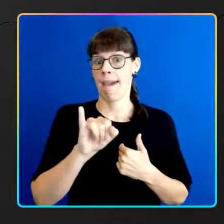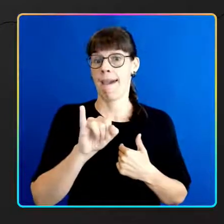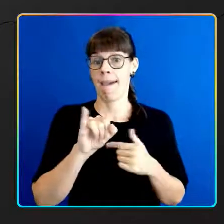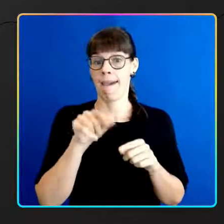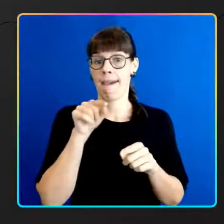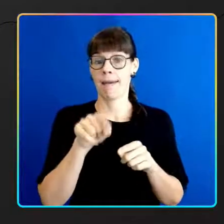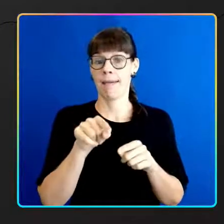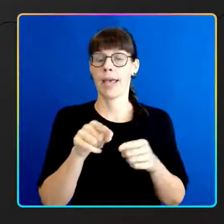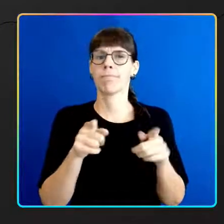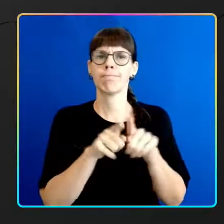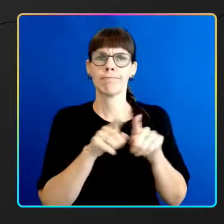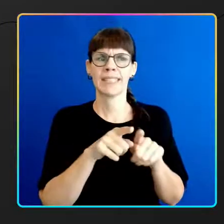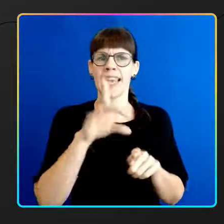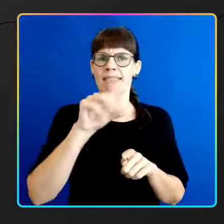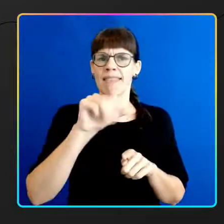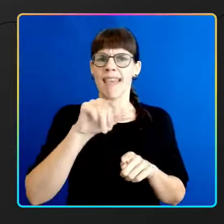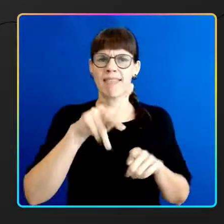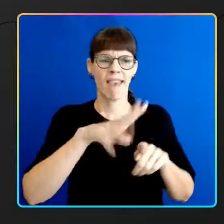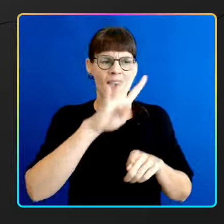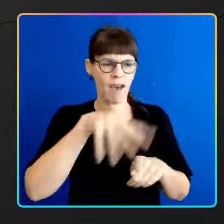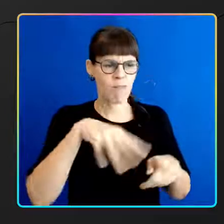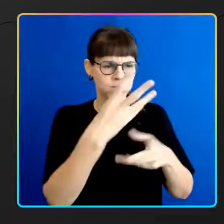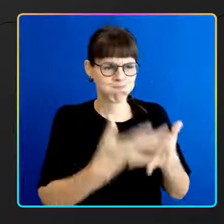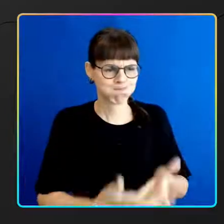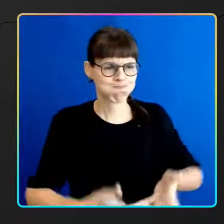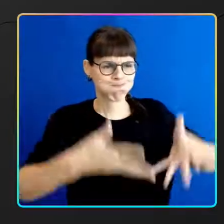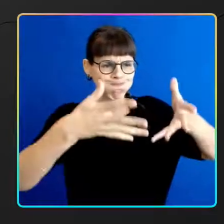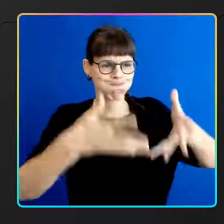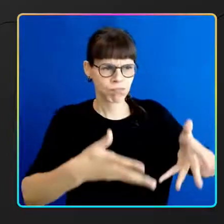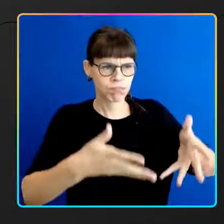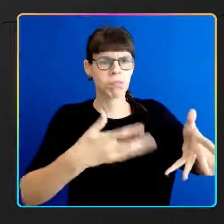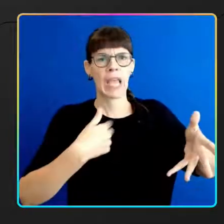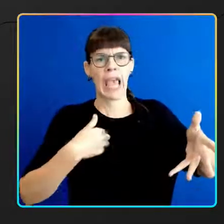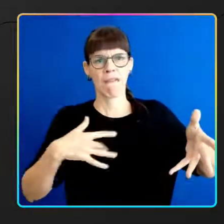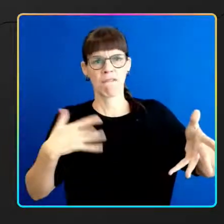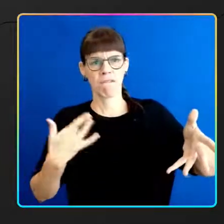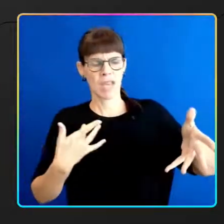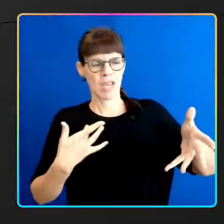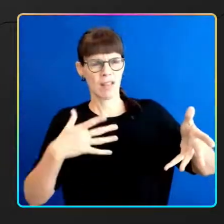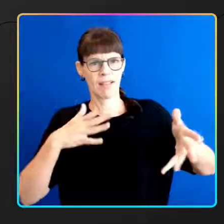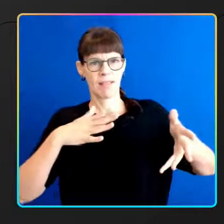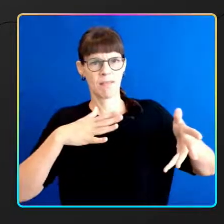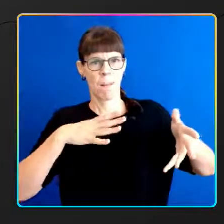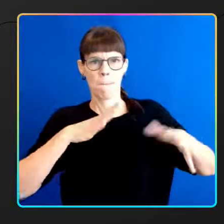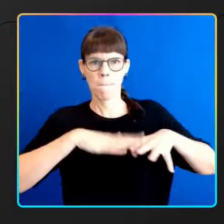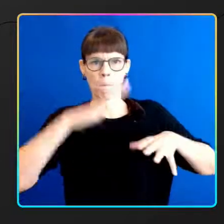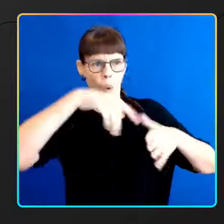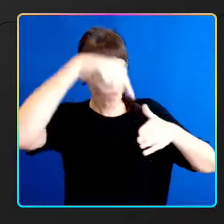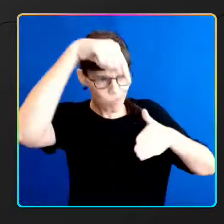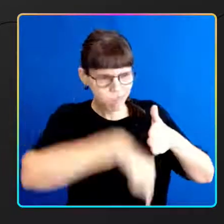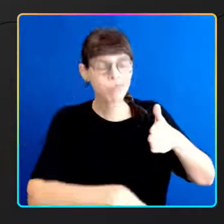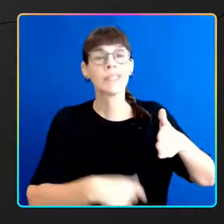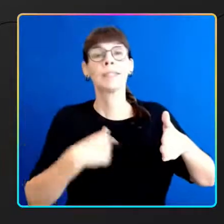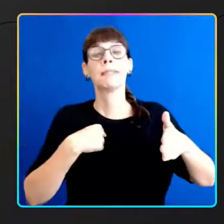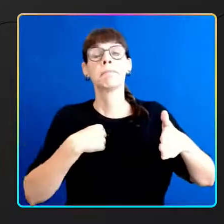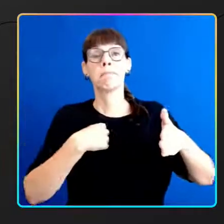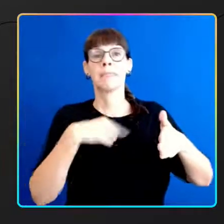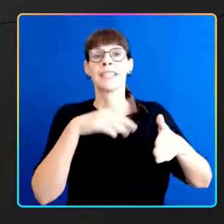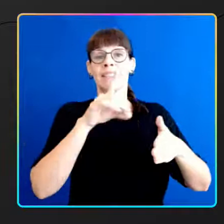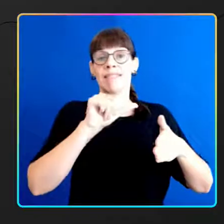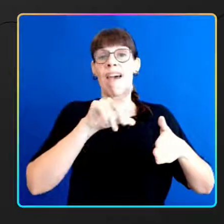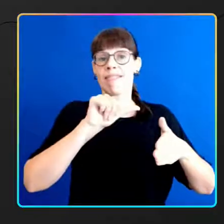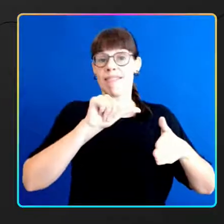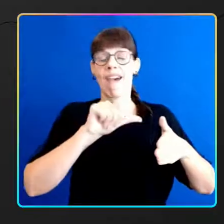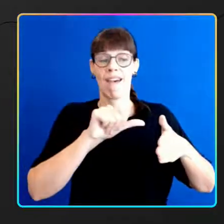data, and then I found I need more insight out of that. So coming from a data perspective, and then I moved to